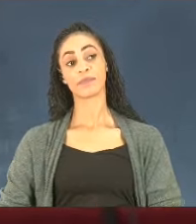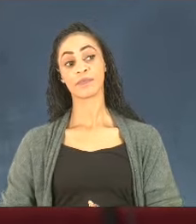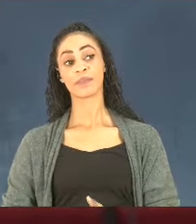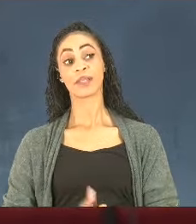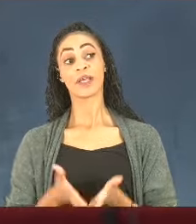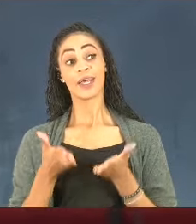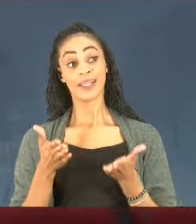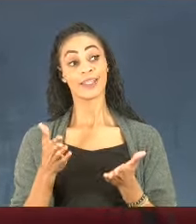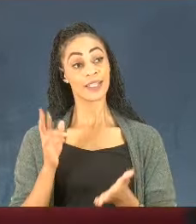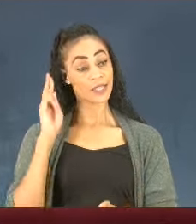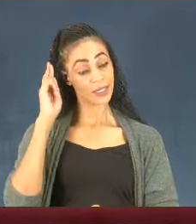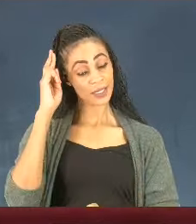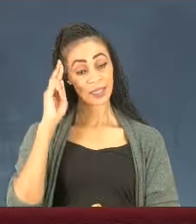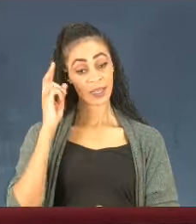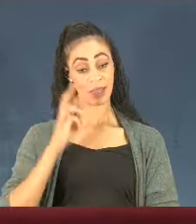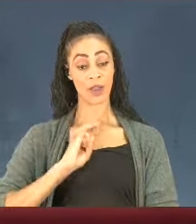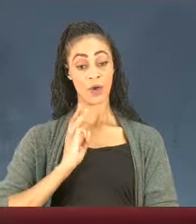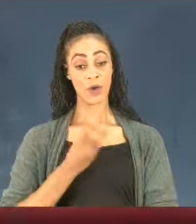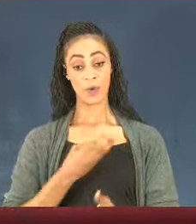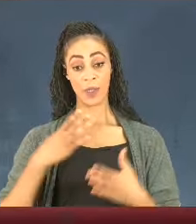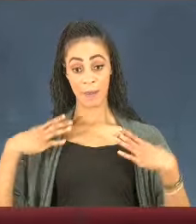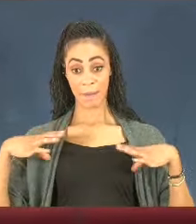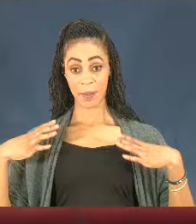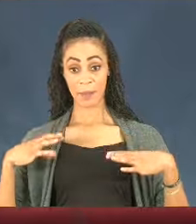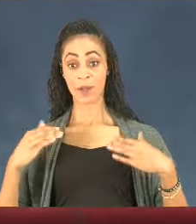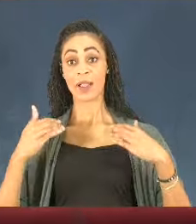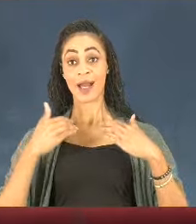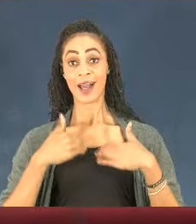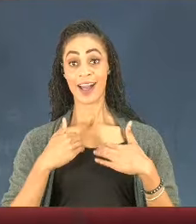This is the reason why we are people of compassion.